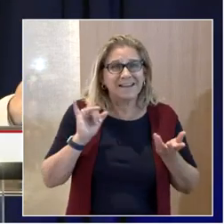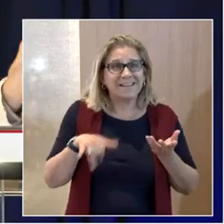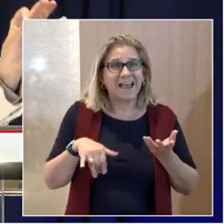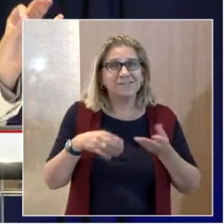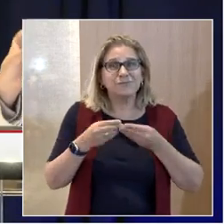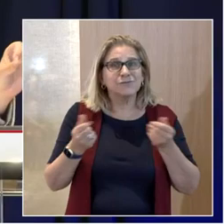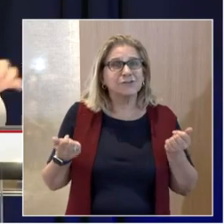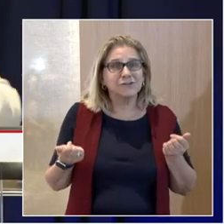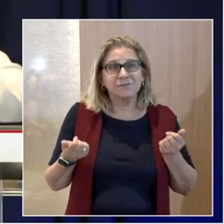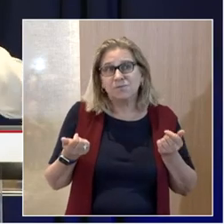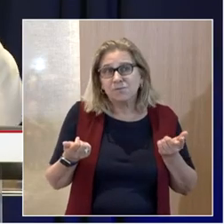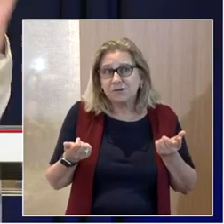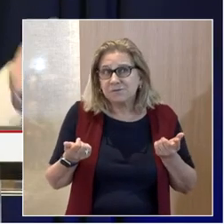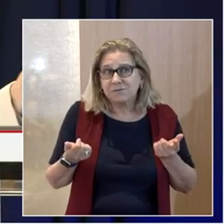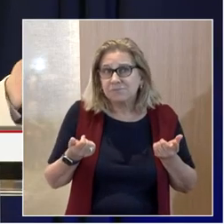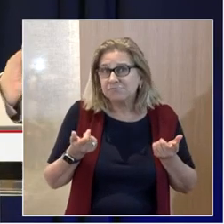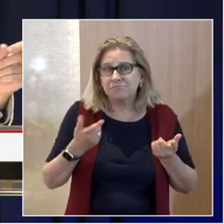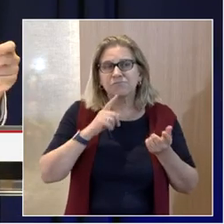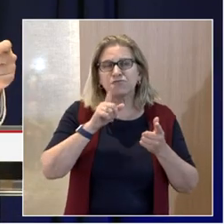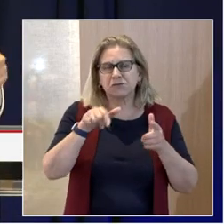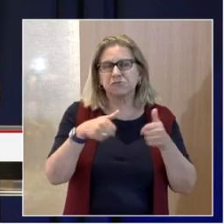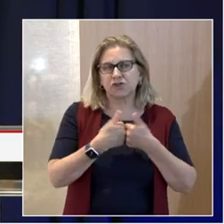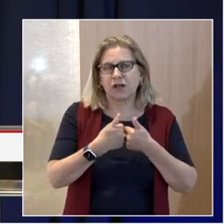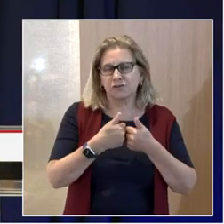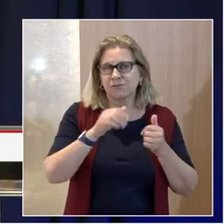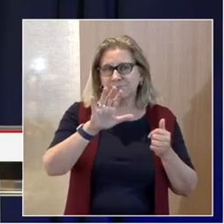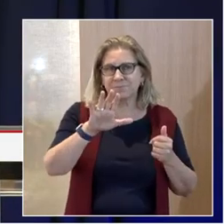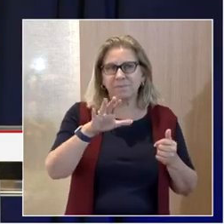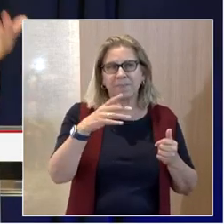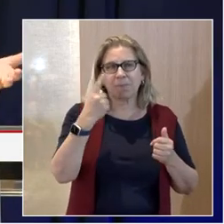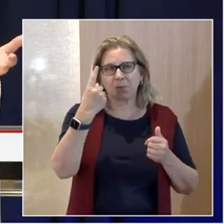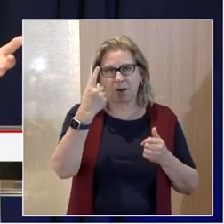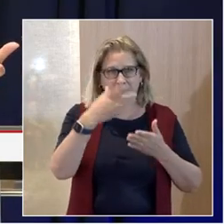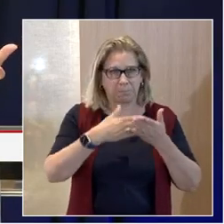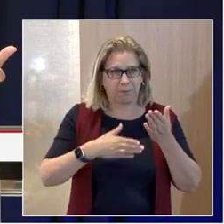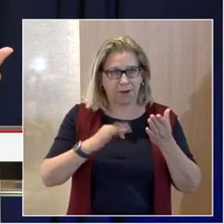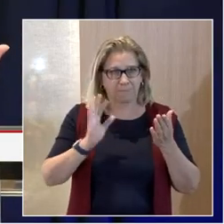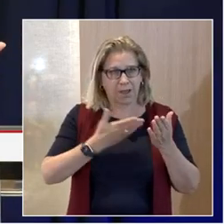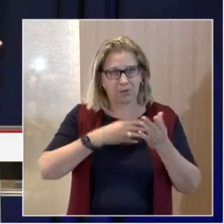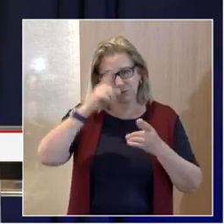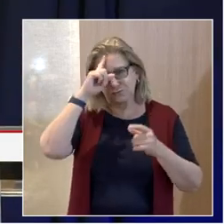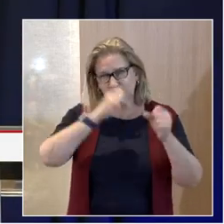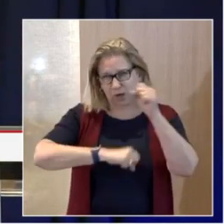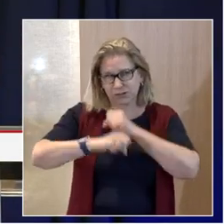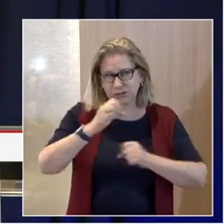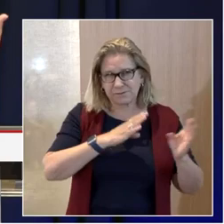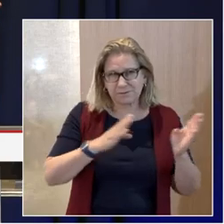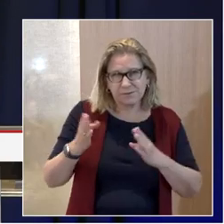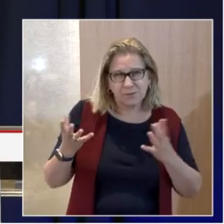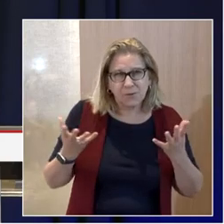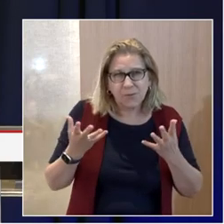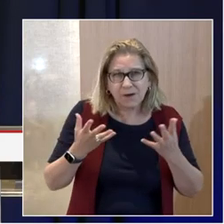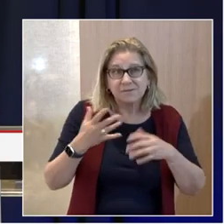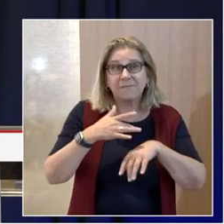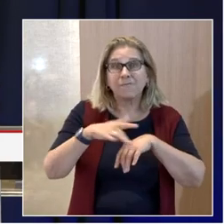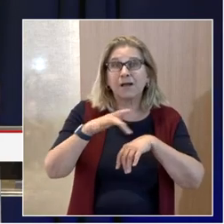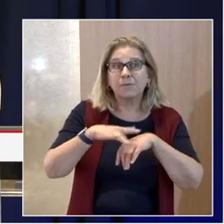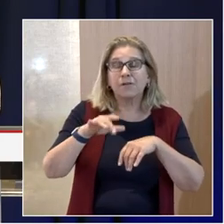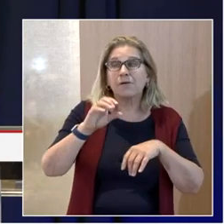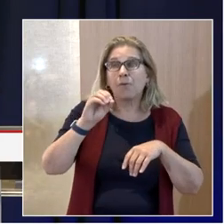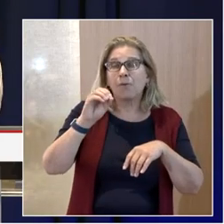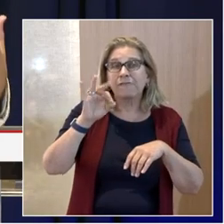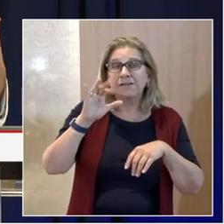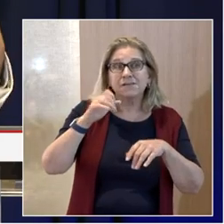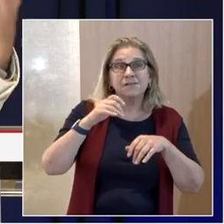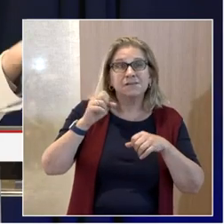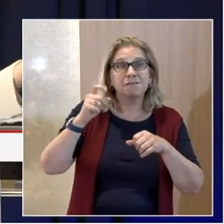our challenges overnight, but it is one part of the strategy to make sure that we're taking those vacant office spaces and using tax incentives